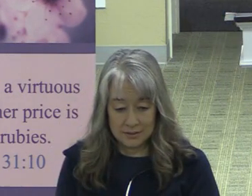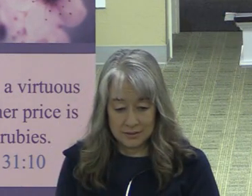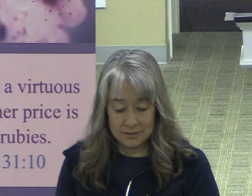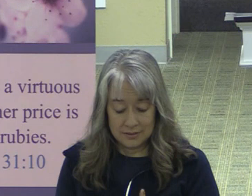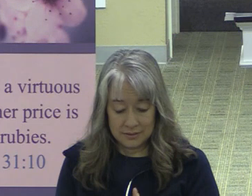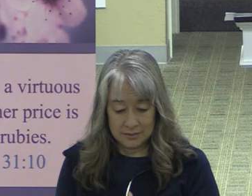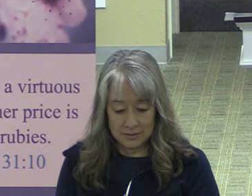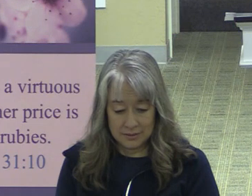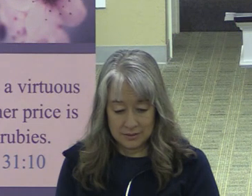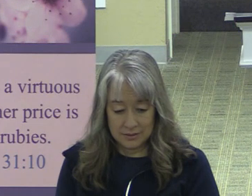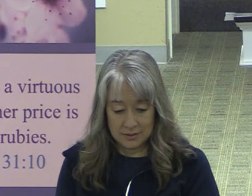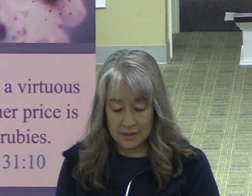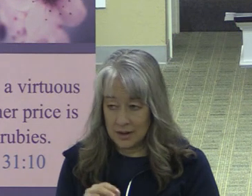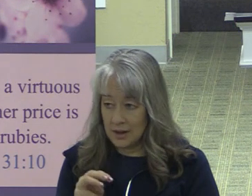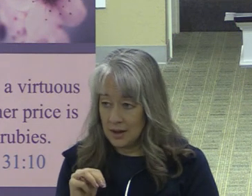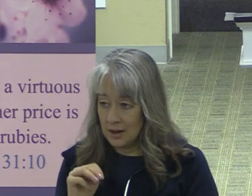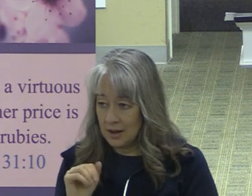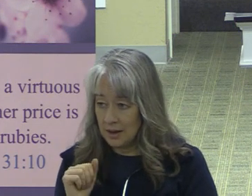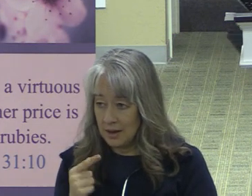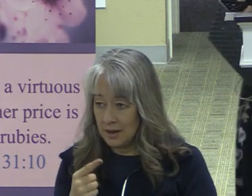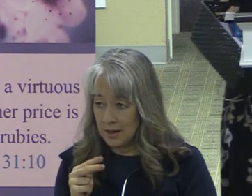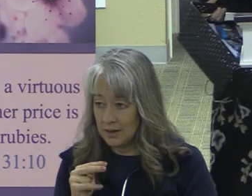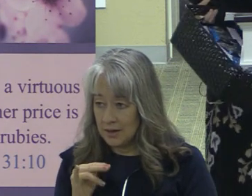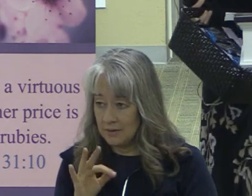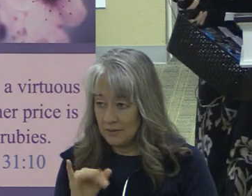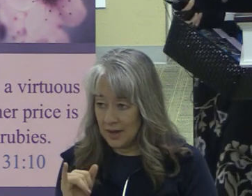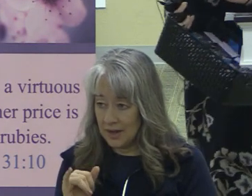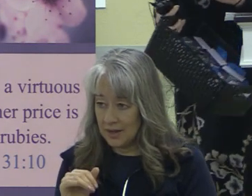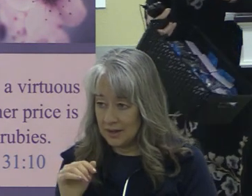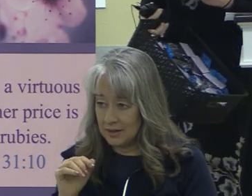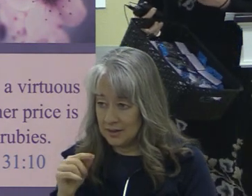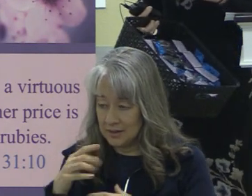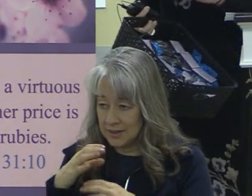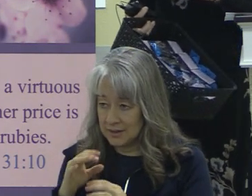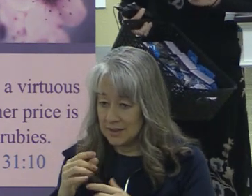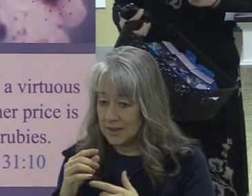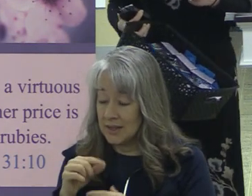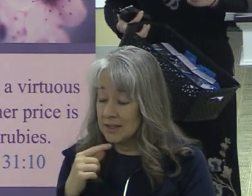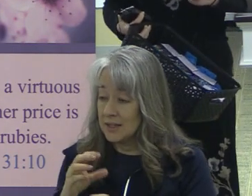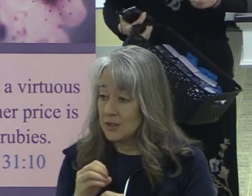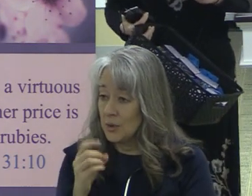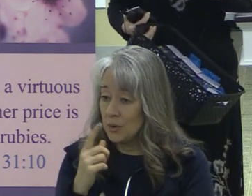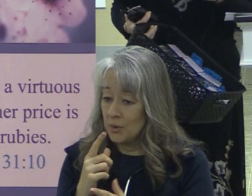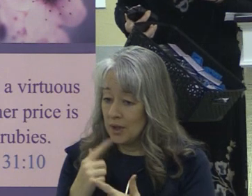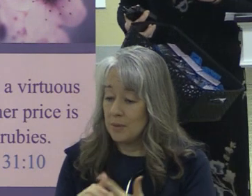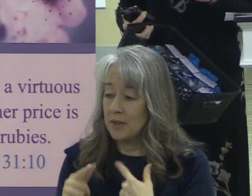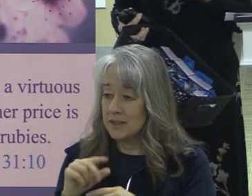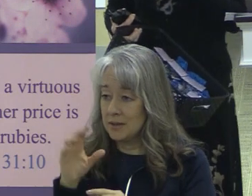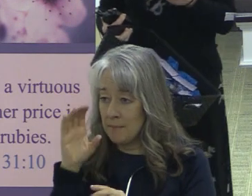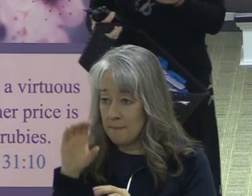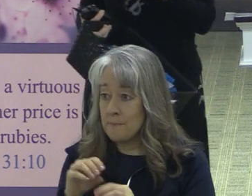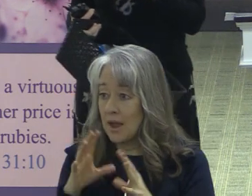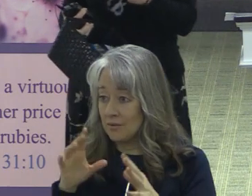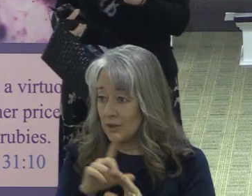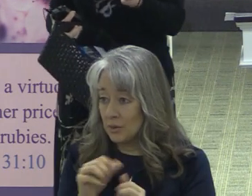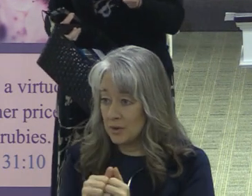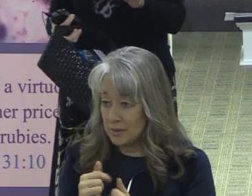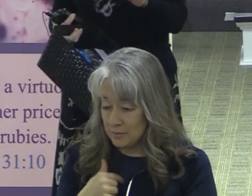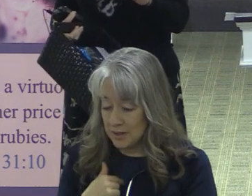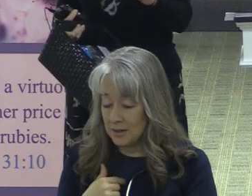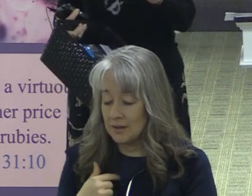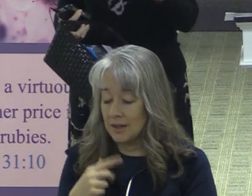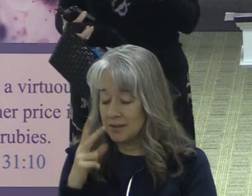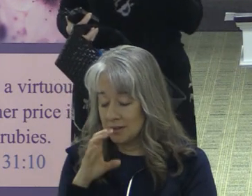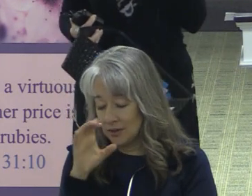I have these magnifying glasses, and it says, "Oh, come magnify the Lord with me. Let us exalt his name together. I sought the Lord and he heard me and delivered me